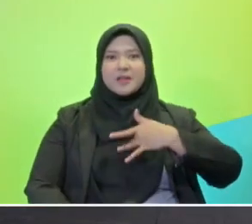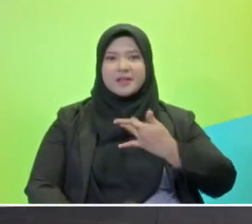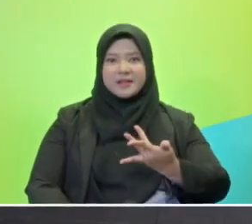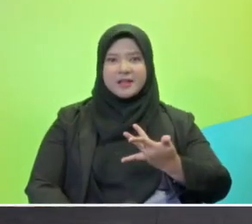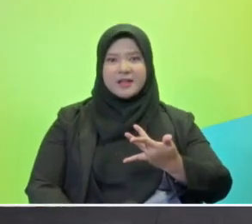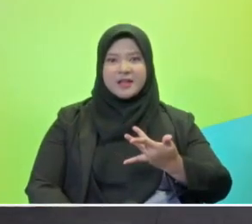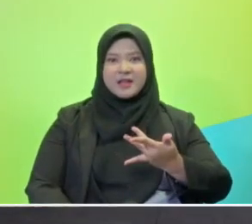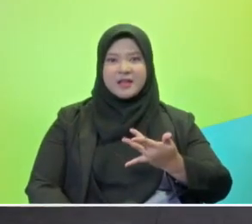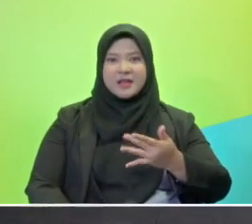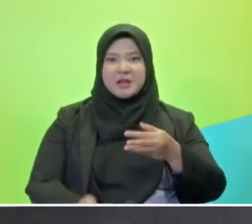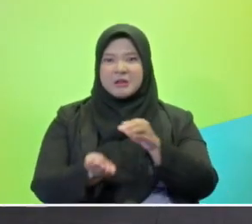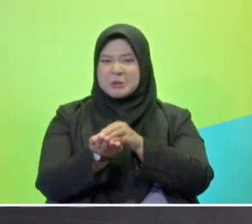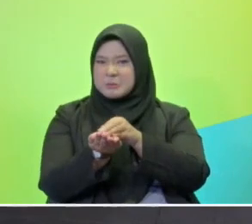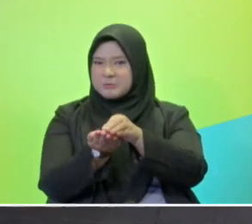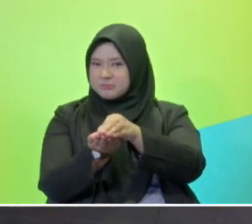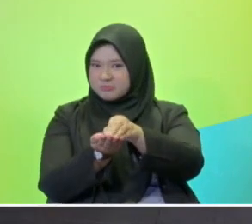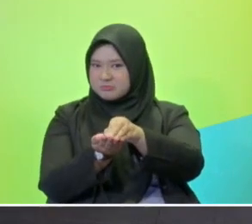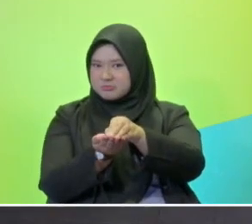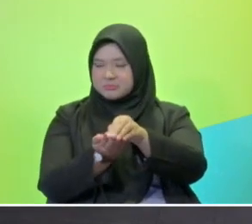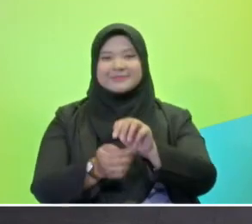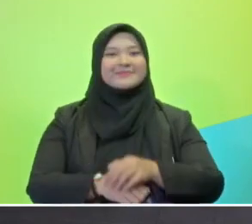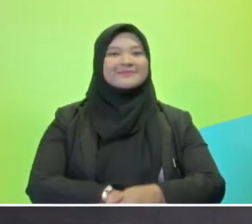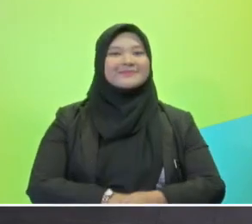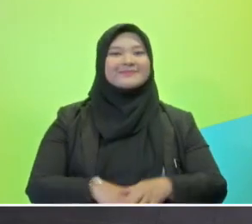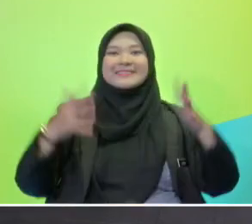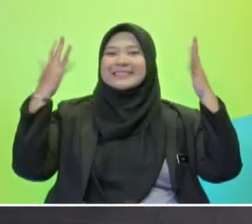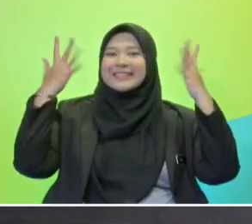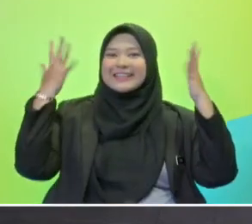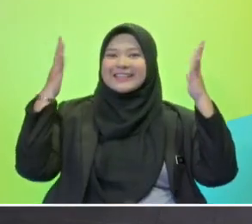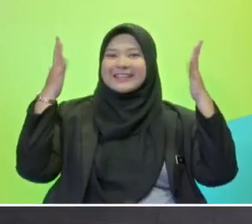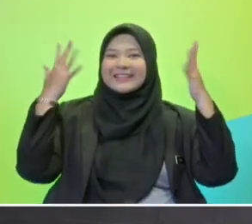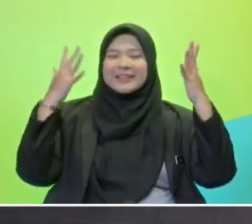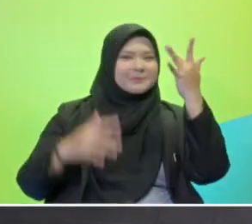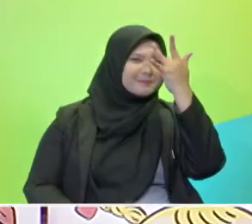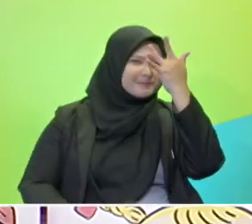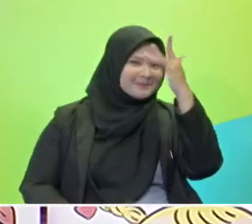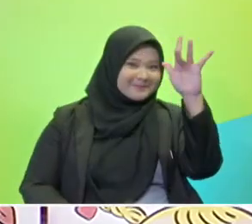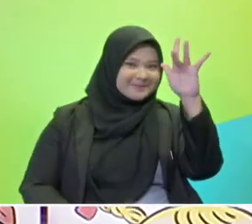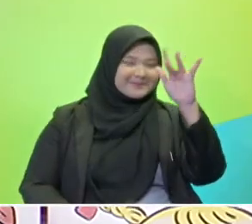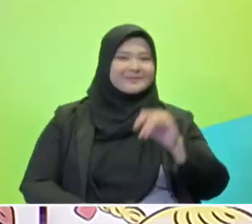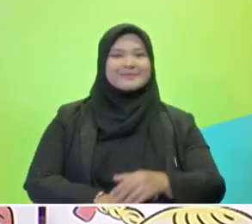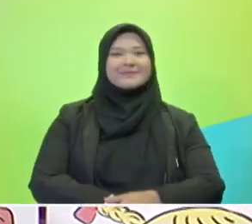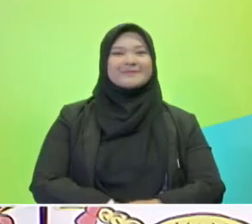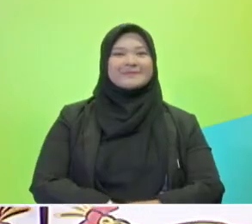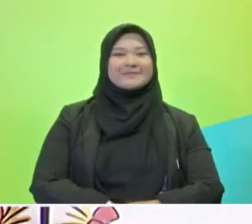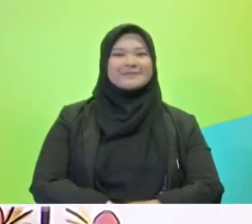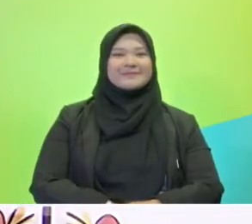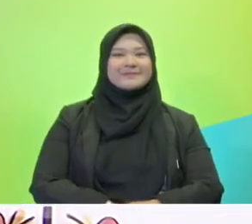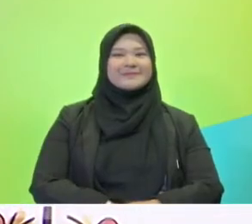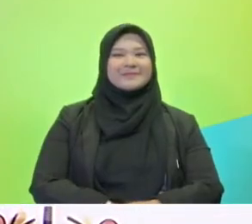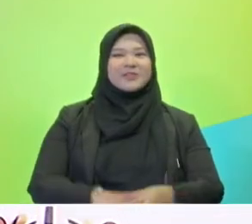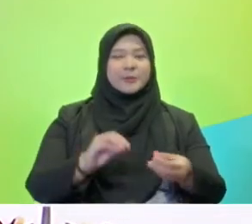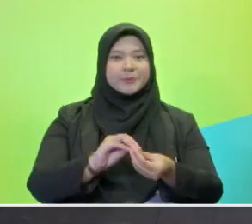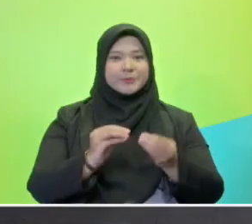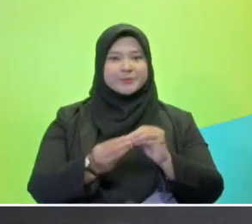unicorn? Yes, one unicorn for Azra. Okay, Azra. Yep, up here. Al-Fateh, you are up